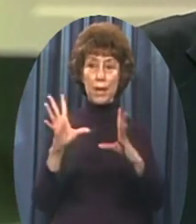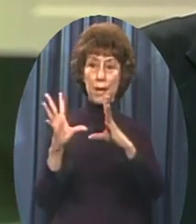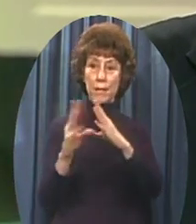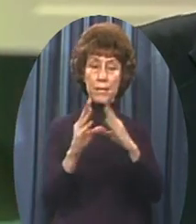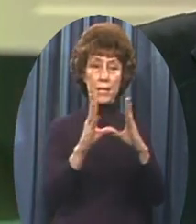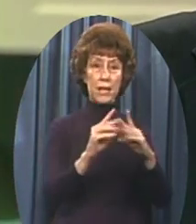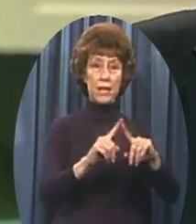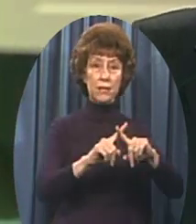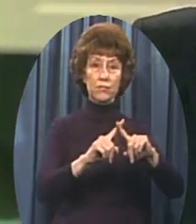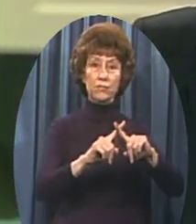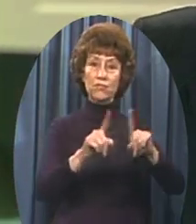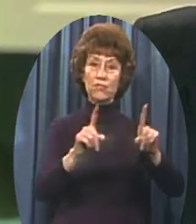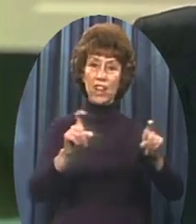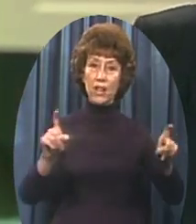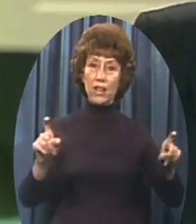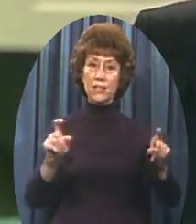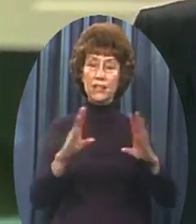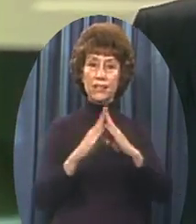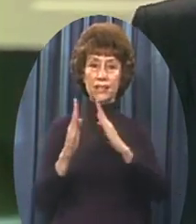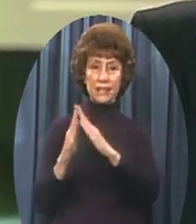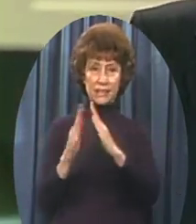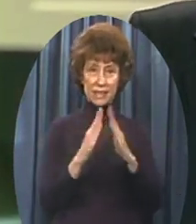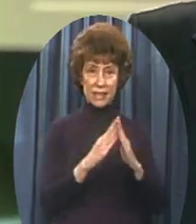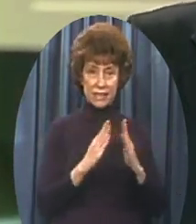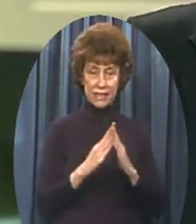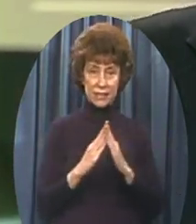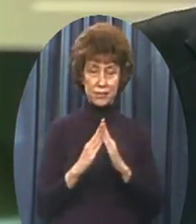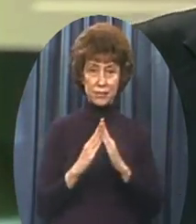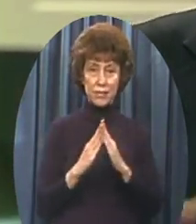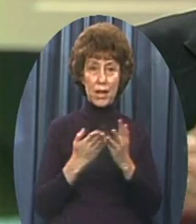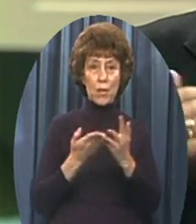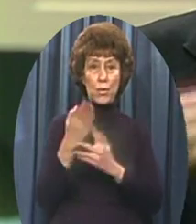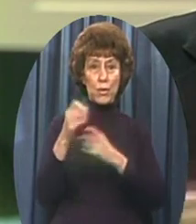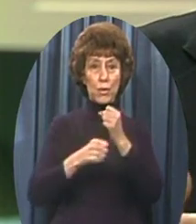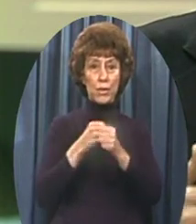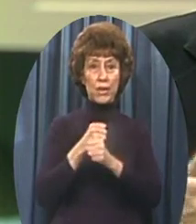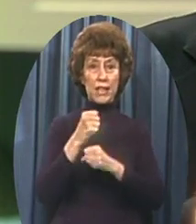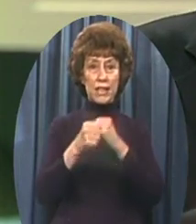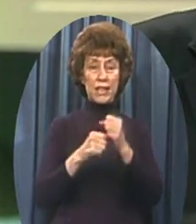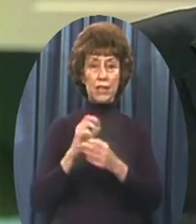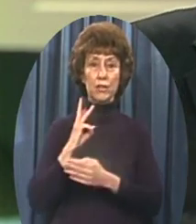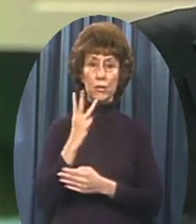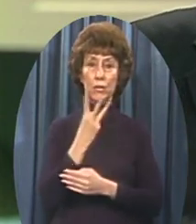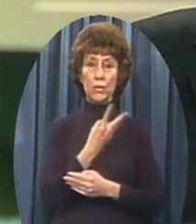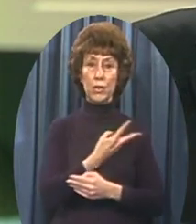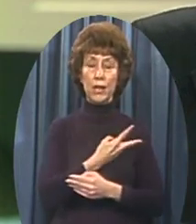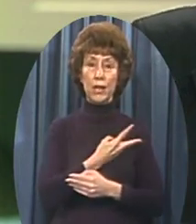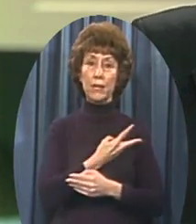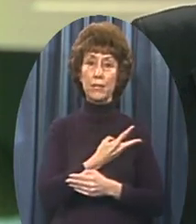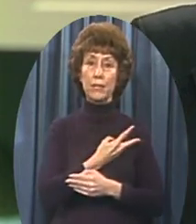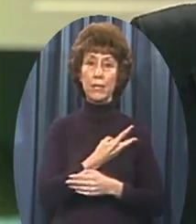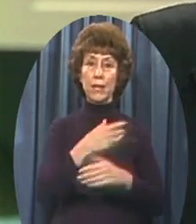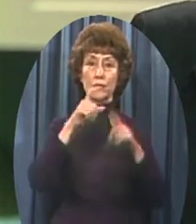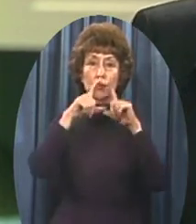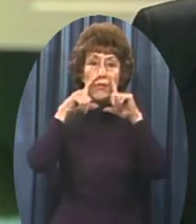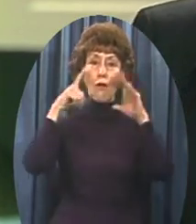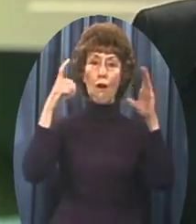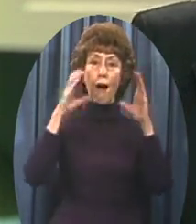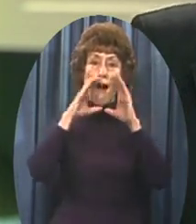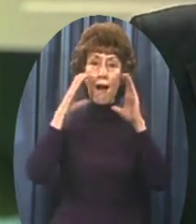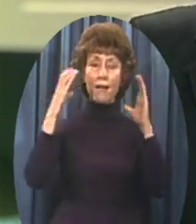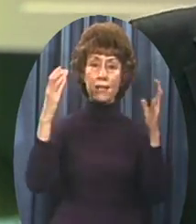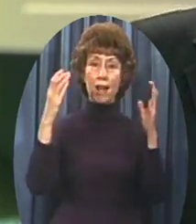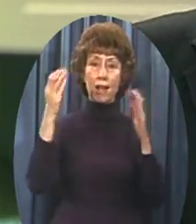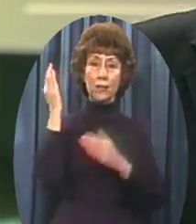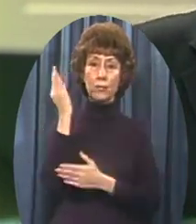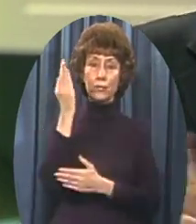everywhere. Through the years, we've been crying out louder and more often. We really did